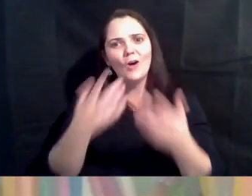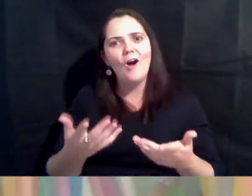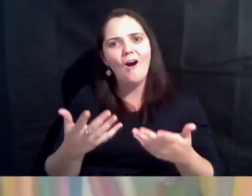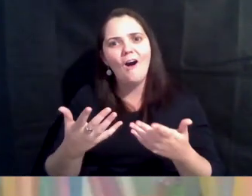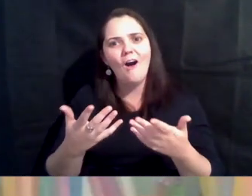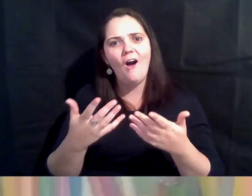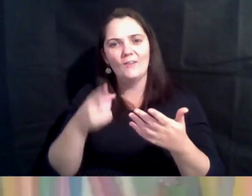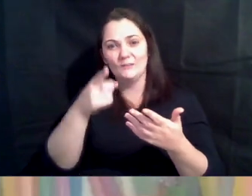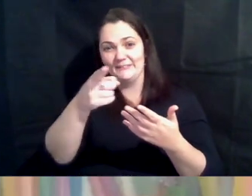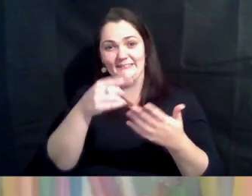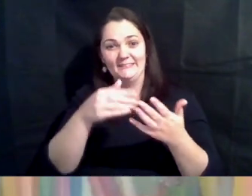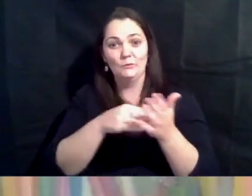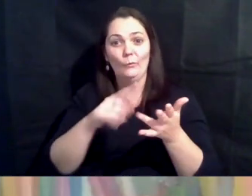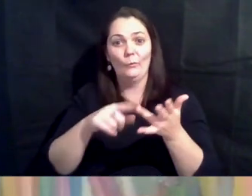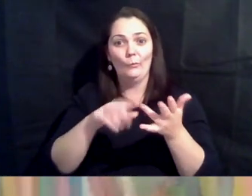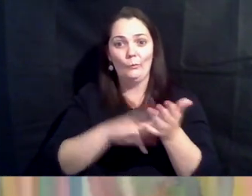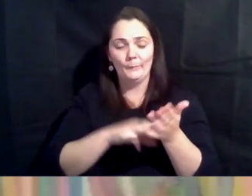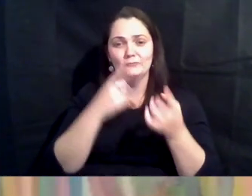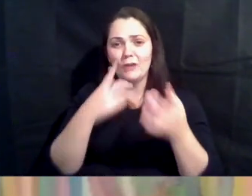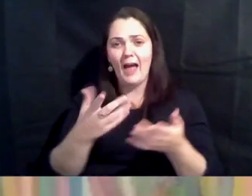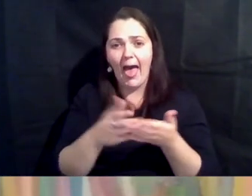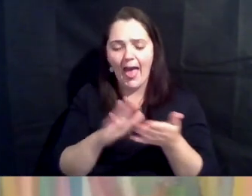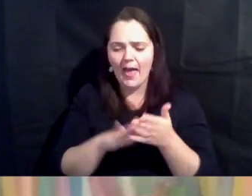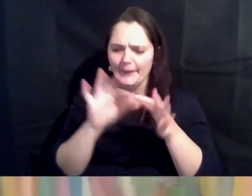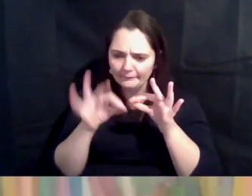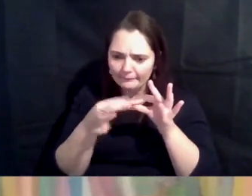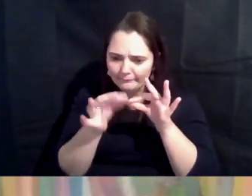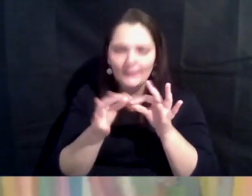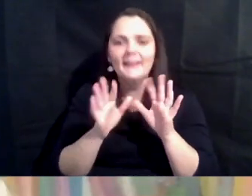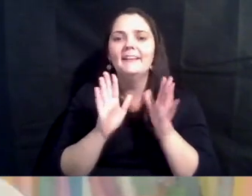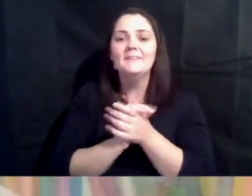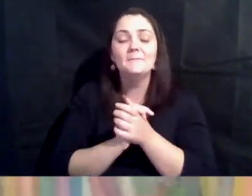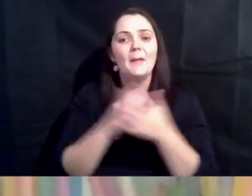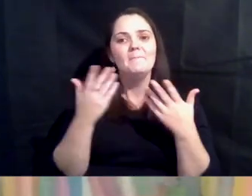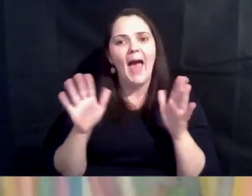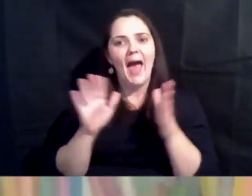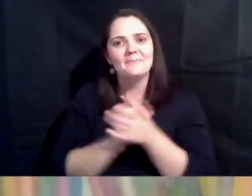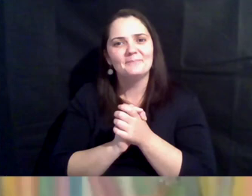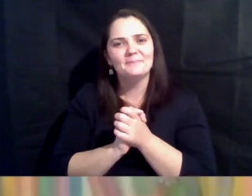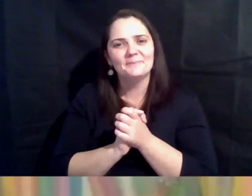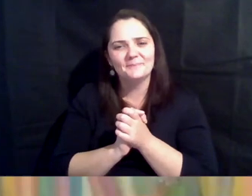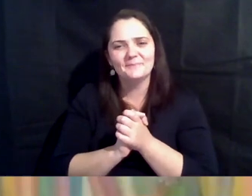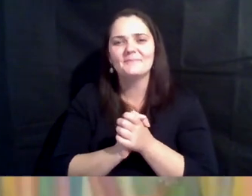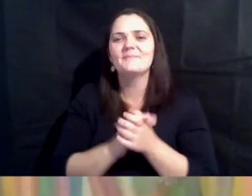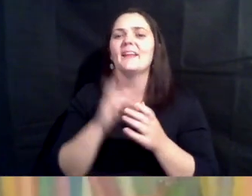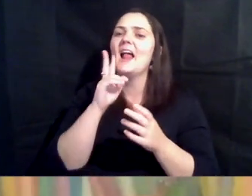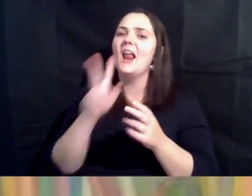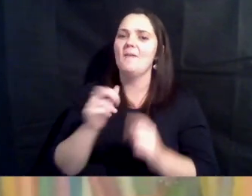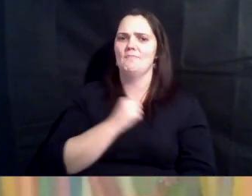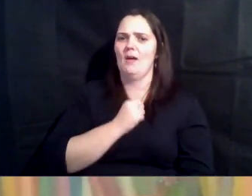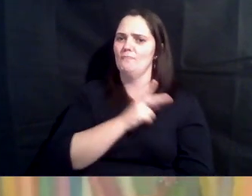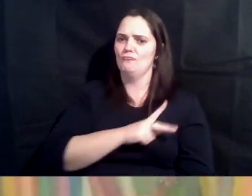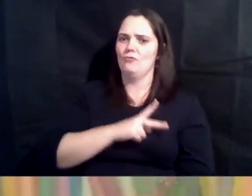on Zoom. But I think we've done it. We've gotten through it together. That's outstanding. Cool. So I have my bound